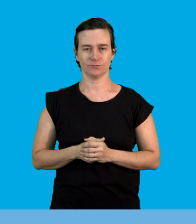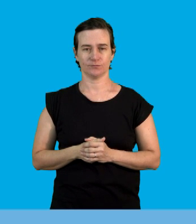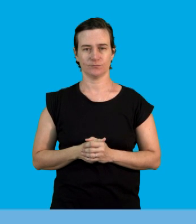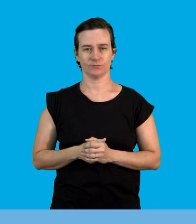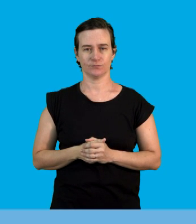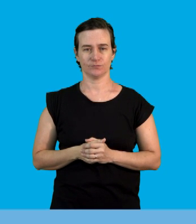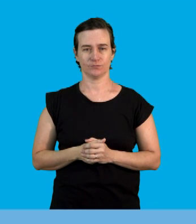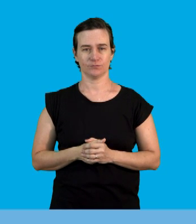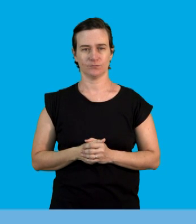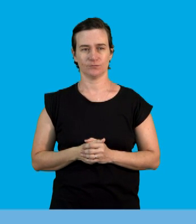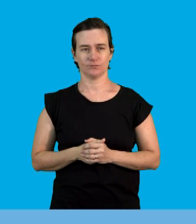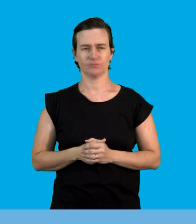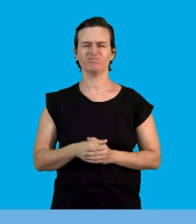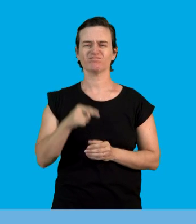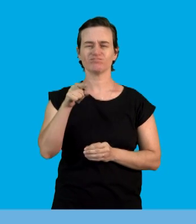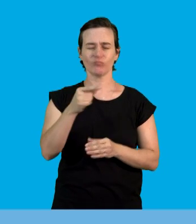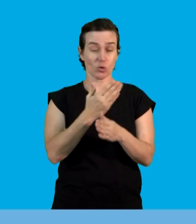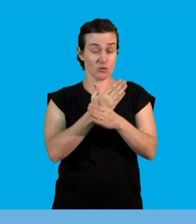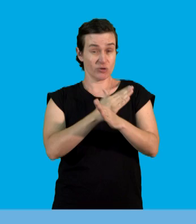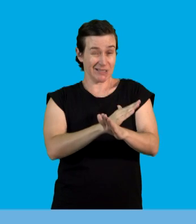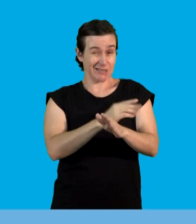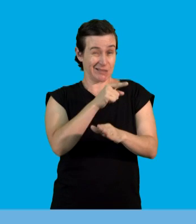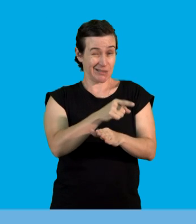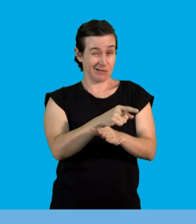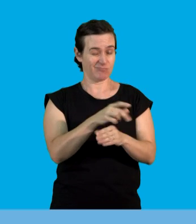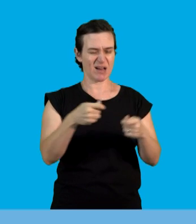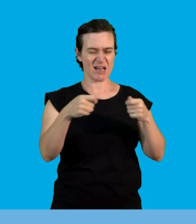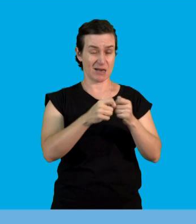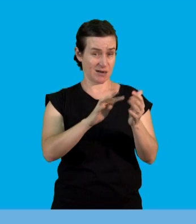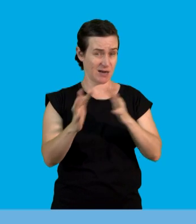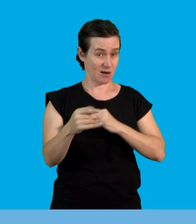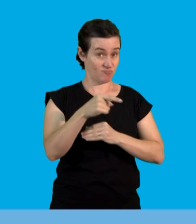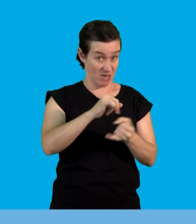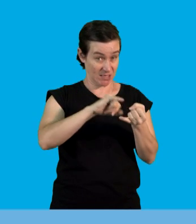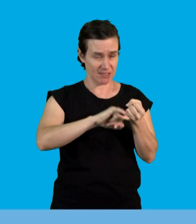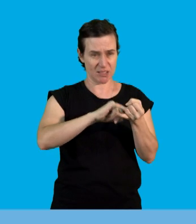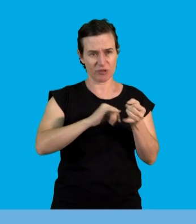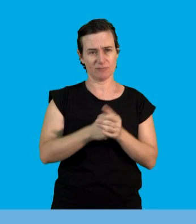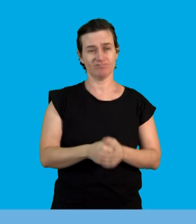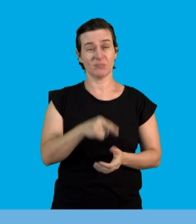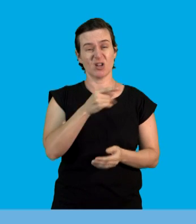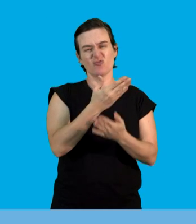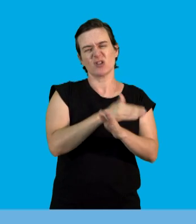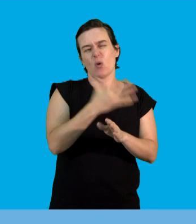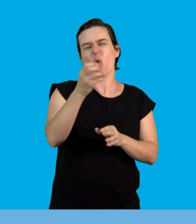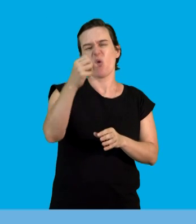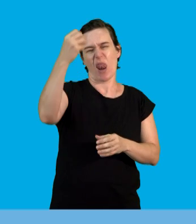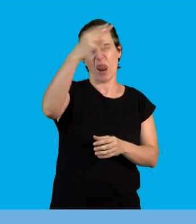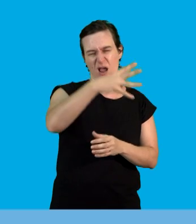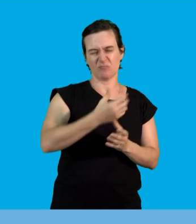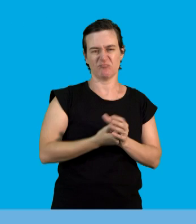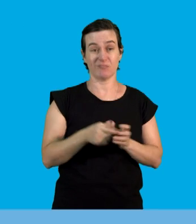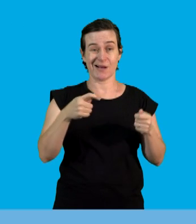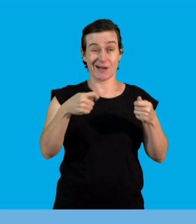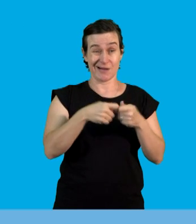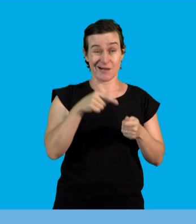cell. Now, what about then resistors that are connected in series? Resistors or light bulb connected in series